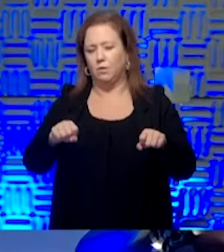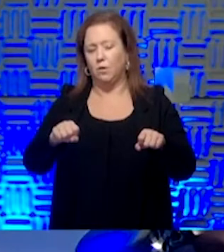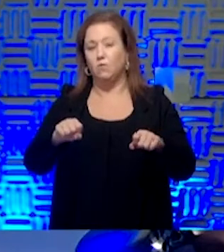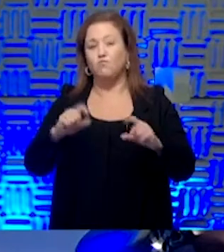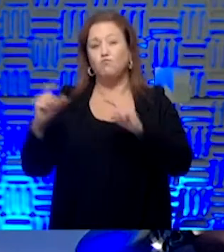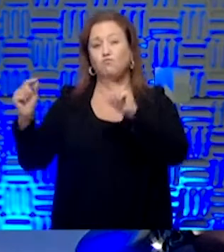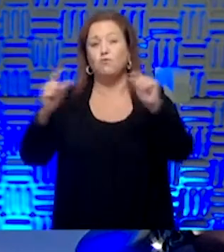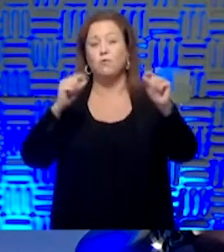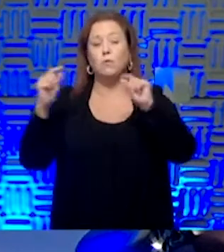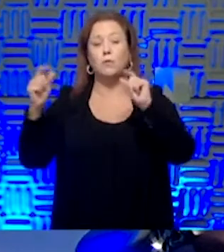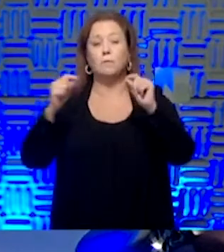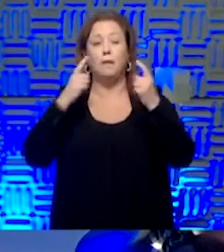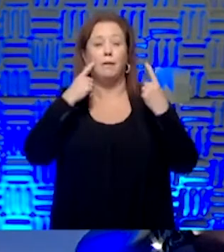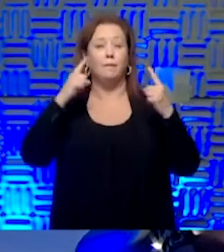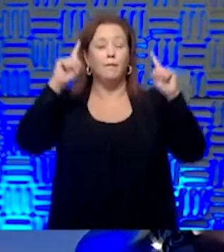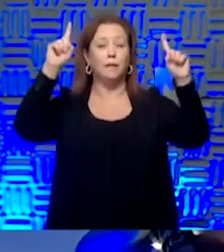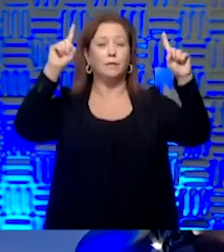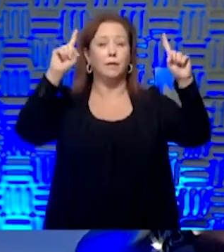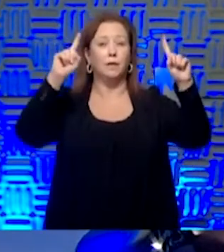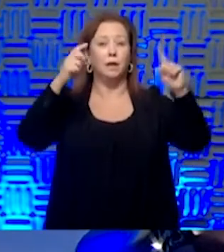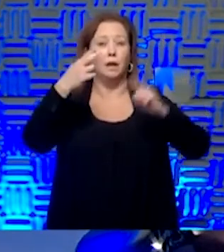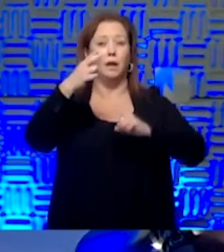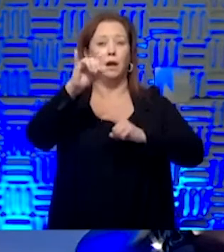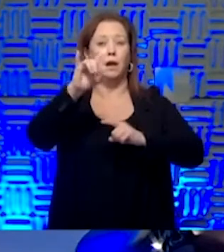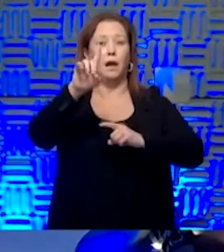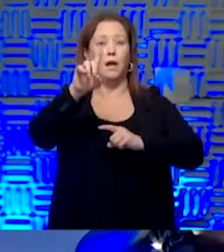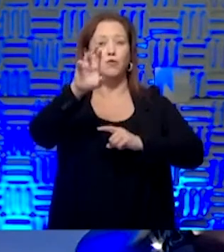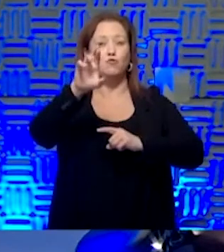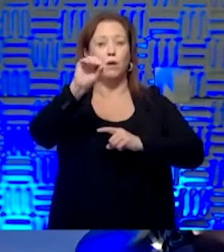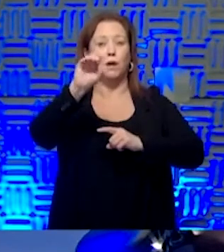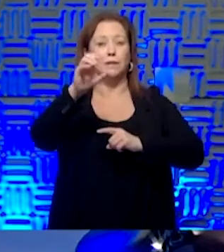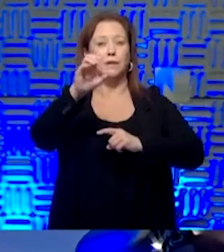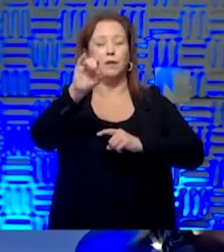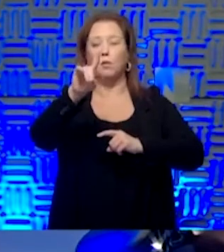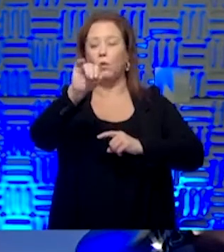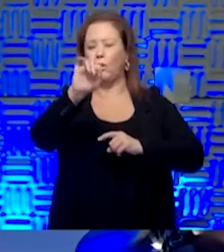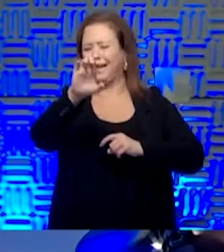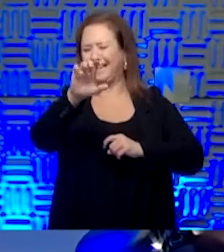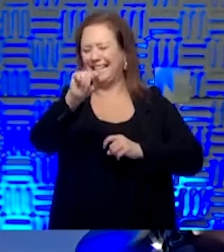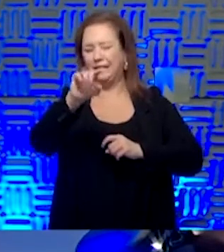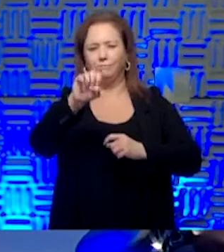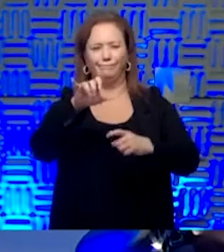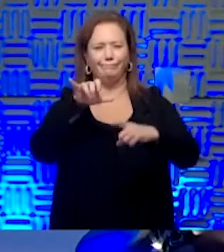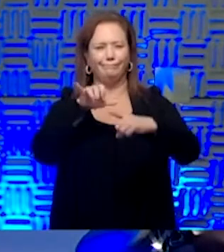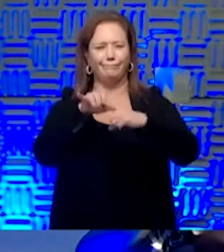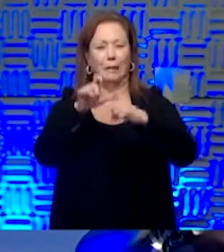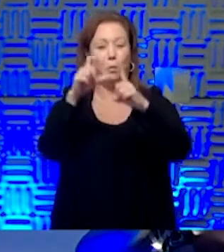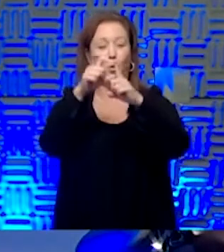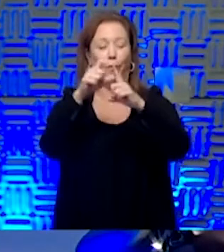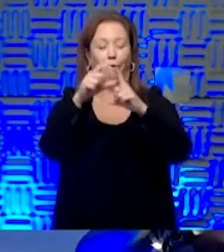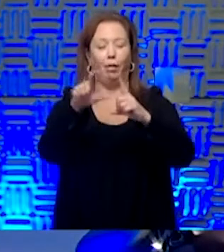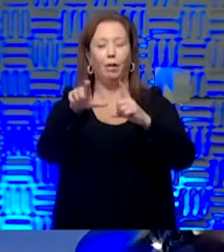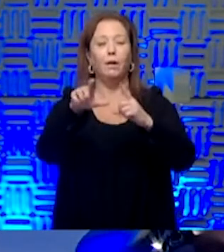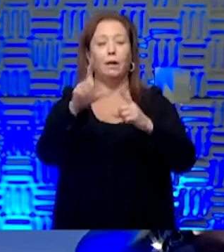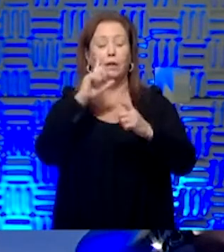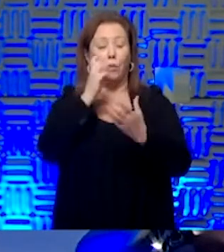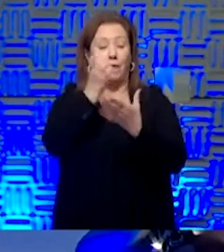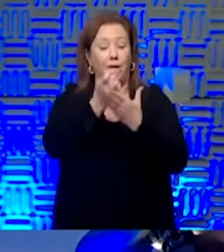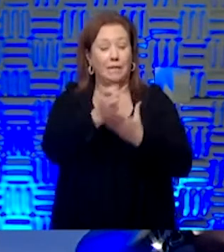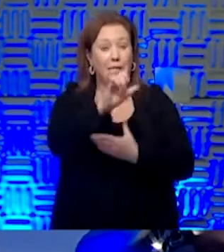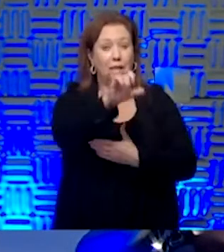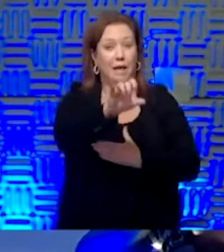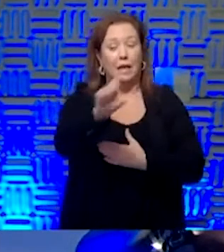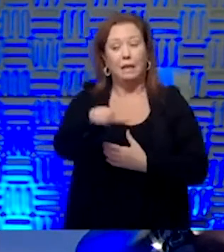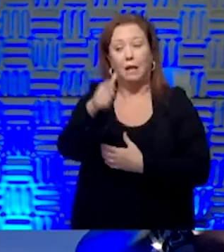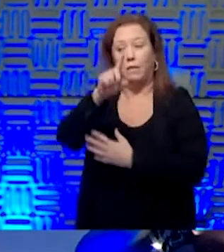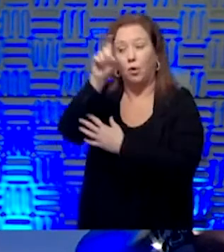rumors about the efficacy of hydroxychloroquine. Do we or don't we have evidence? And then the other question